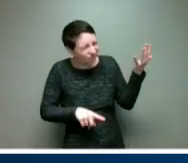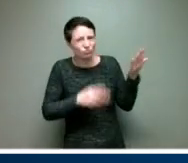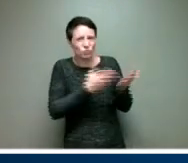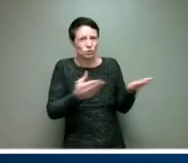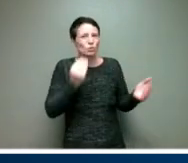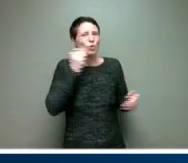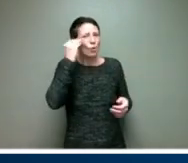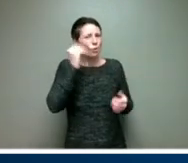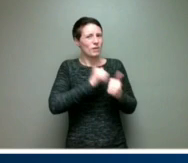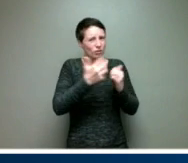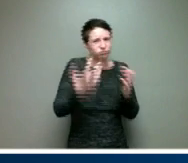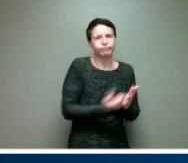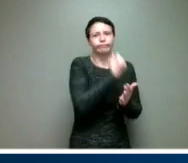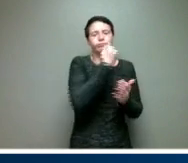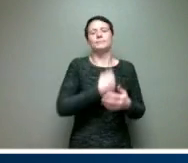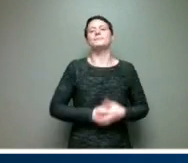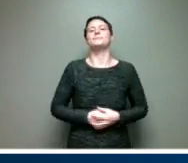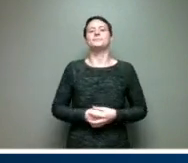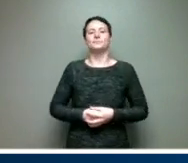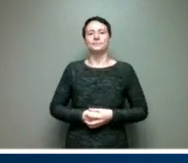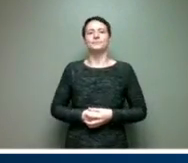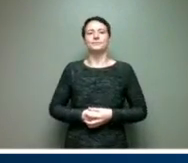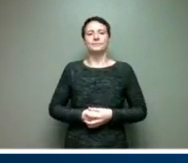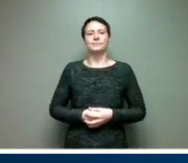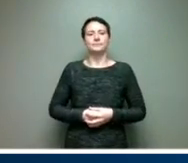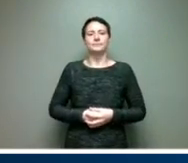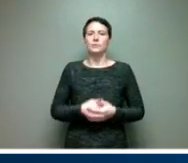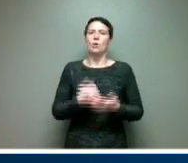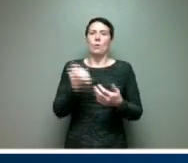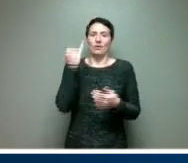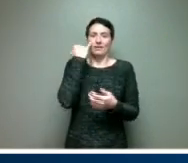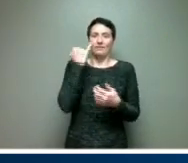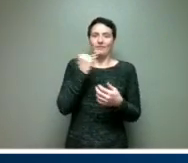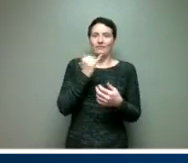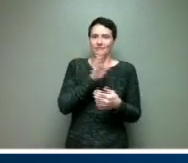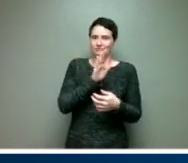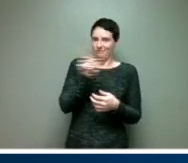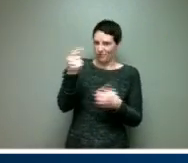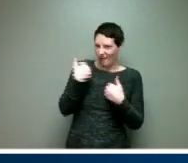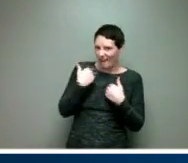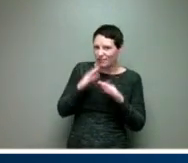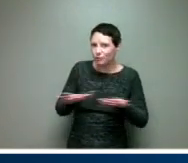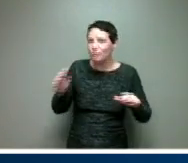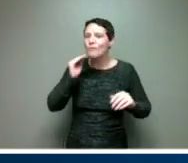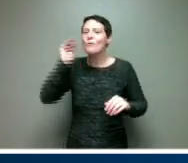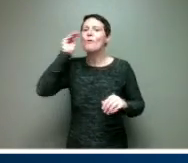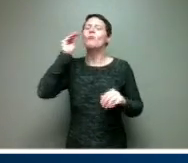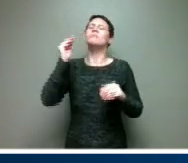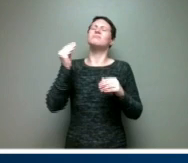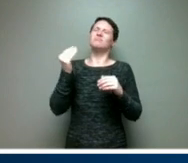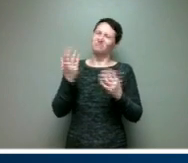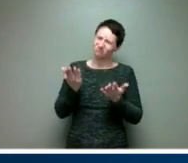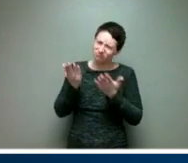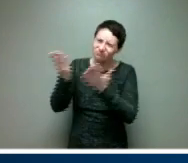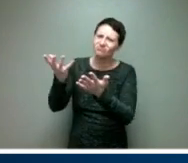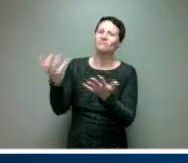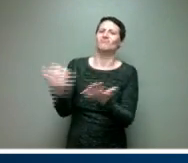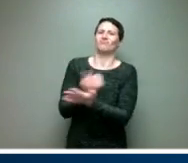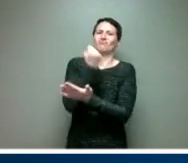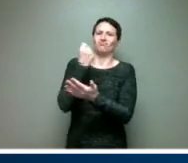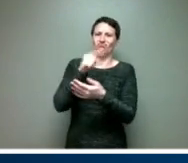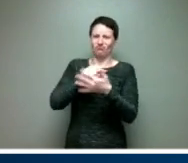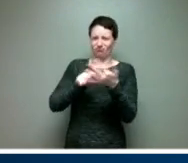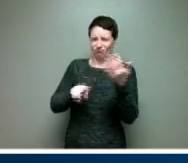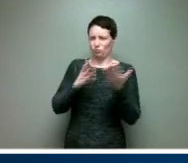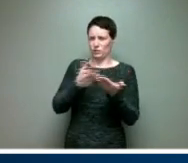small children, to take a look at those resources. I will say from my experience, many of the resources that I'm relying on